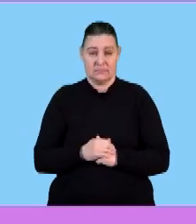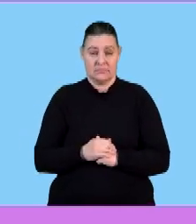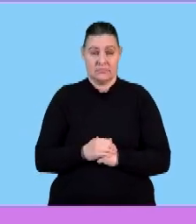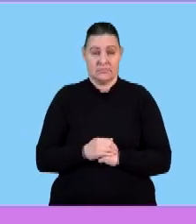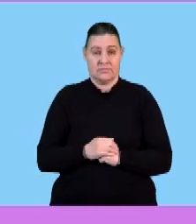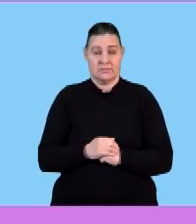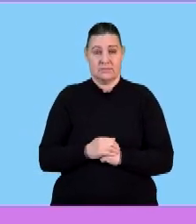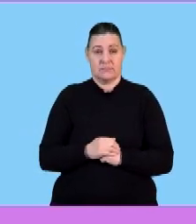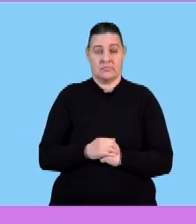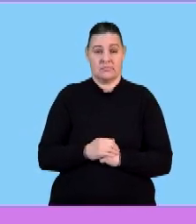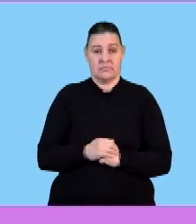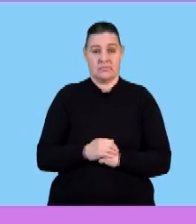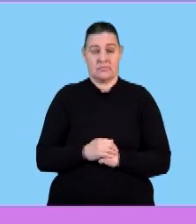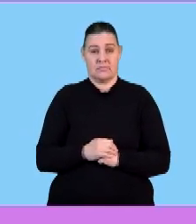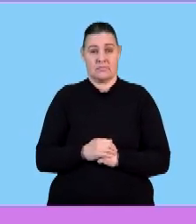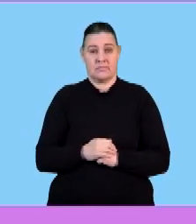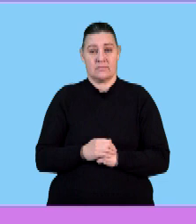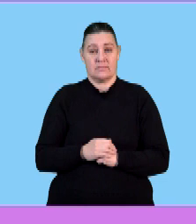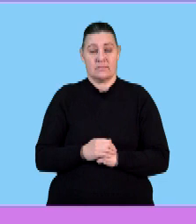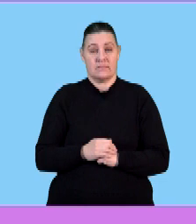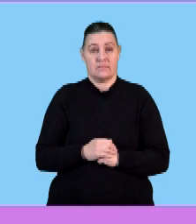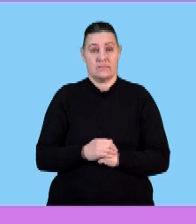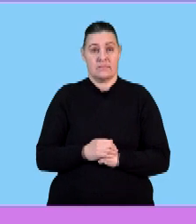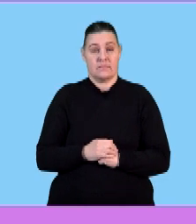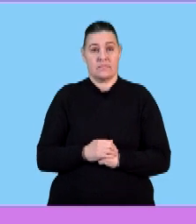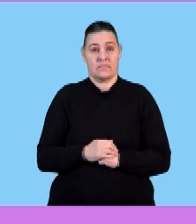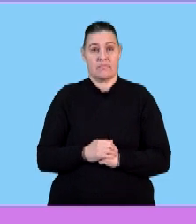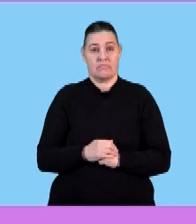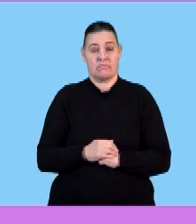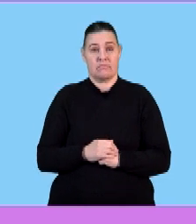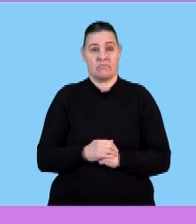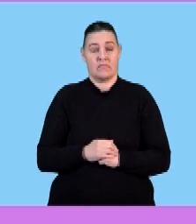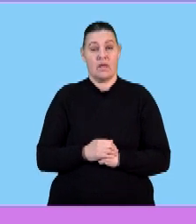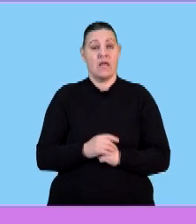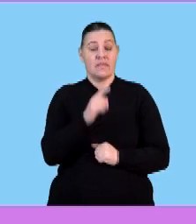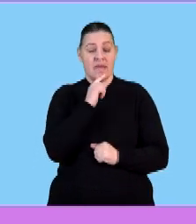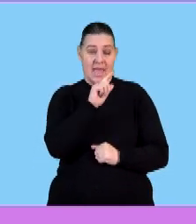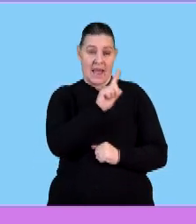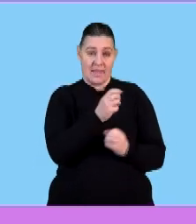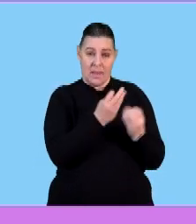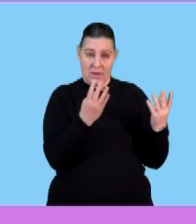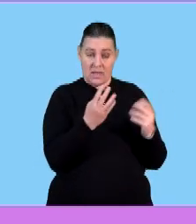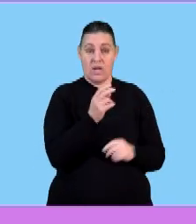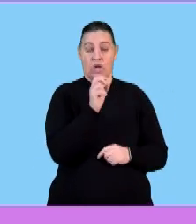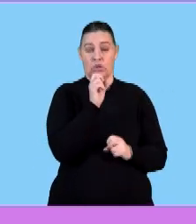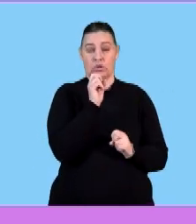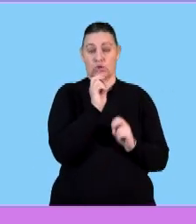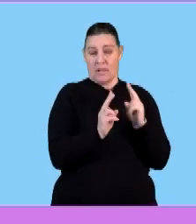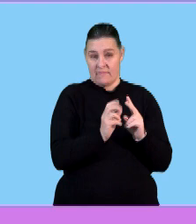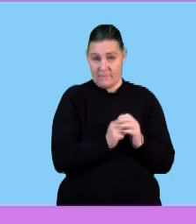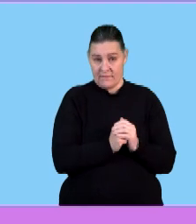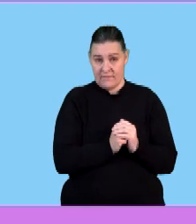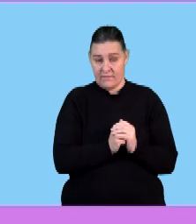that's length times breadth. Okay. They tell me that the length here is